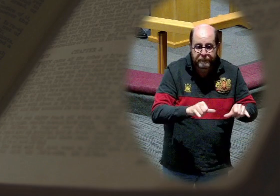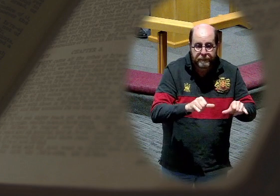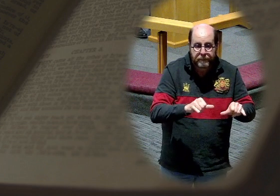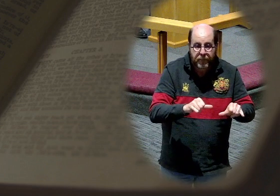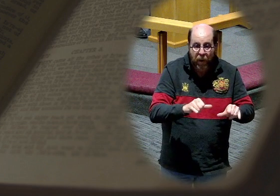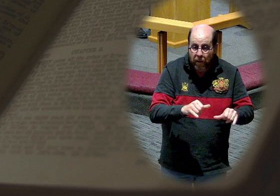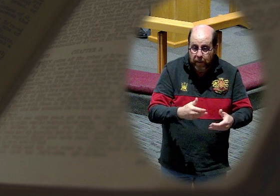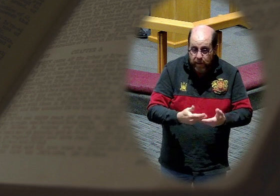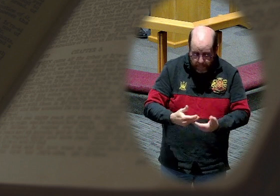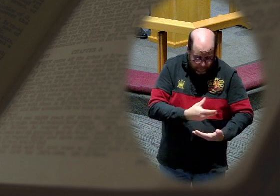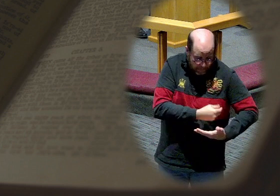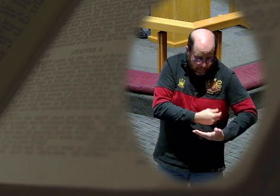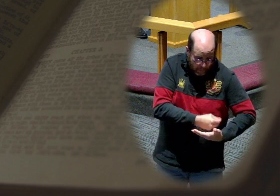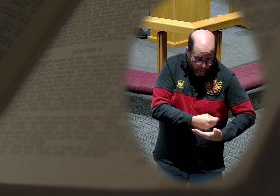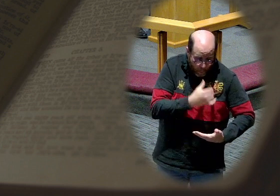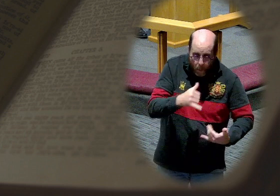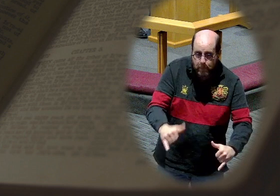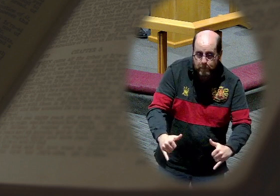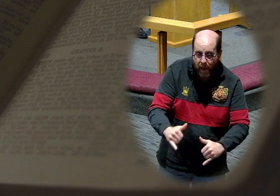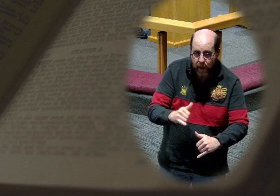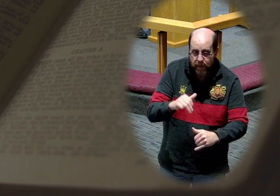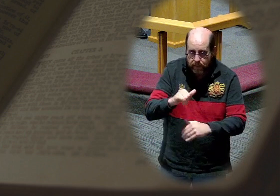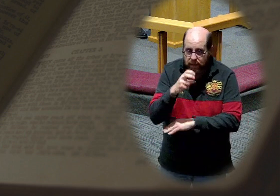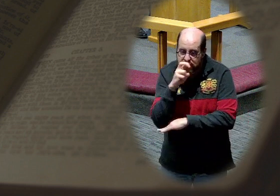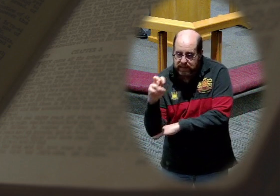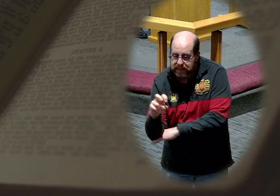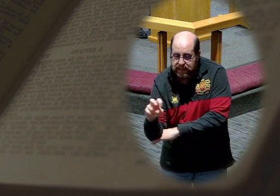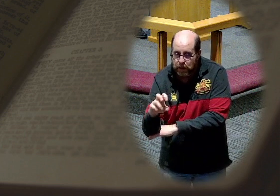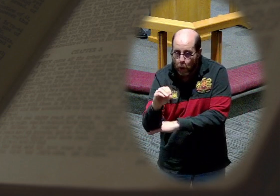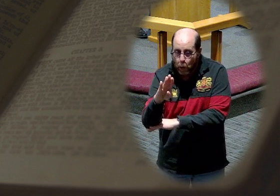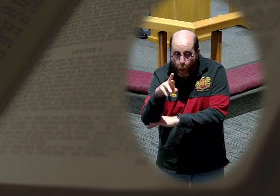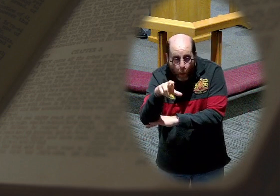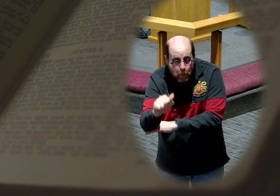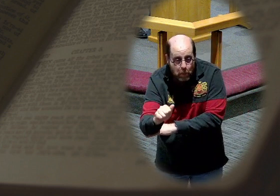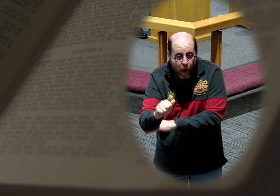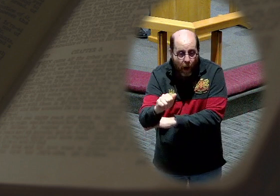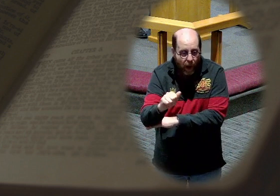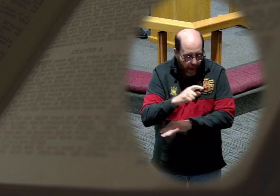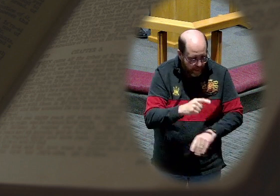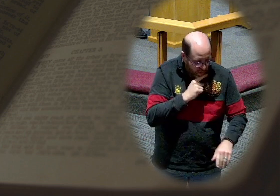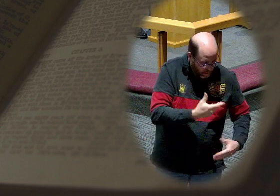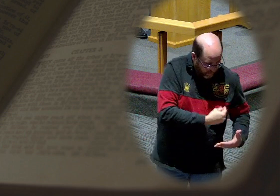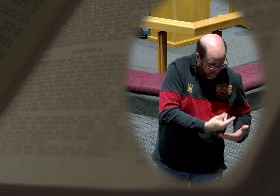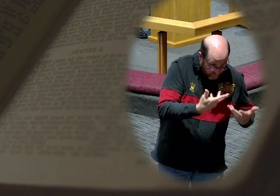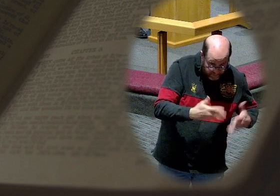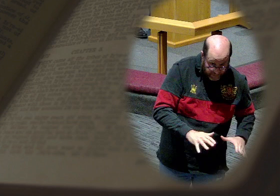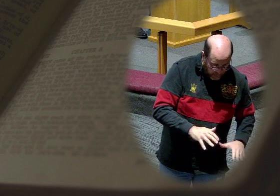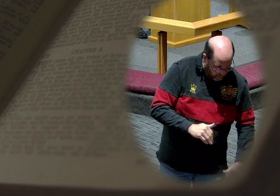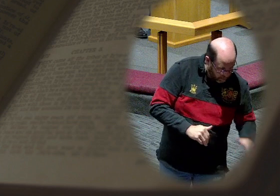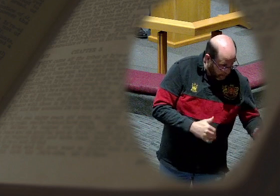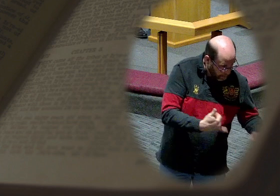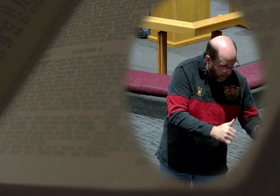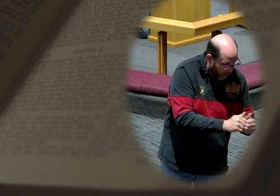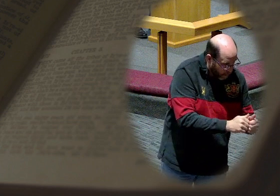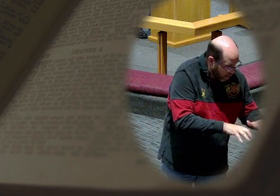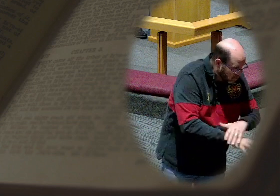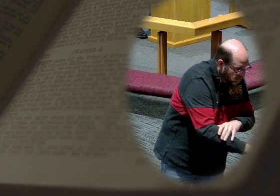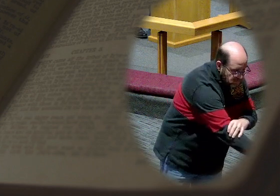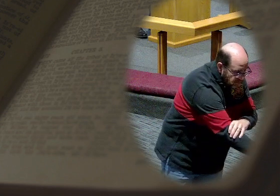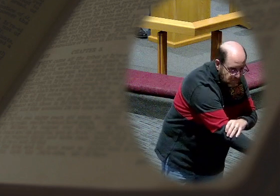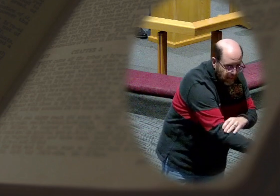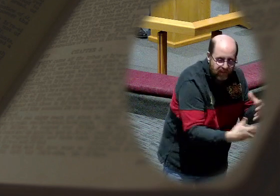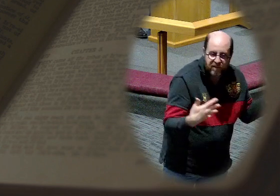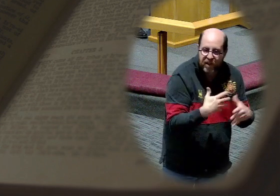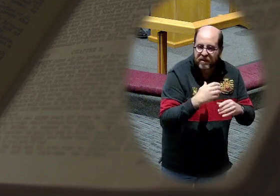nursing child shall play over the hole of the cobra, and the weaned child shall put his hand on the adder's den. They shall not hurt